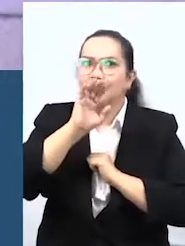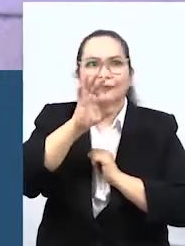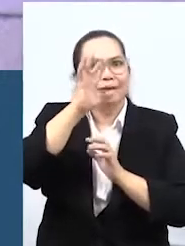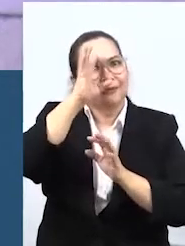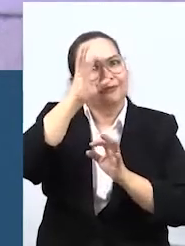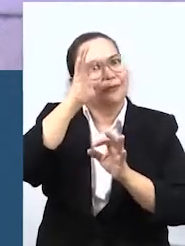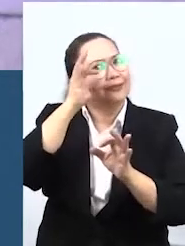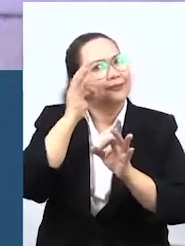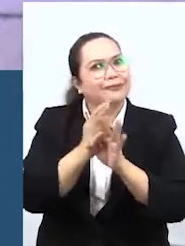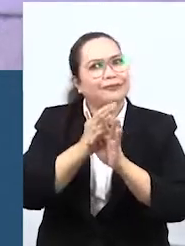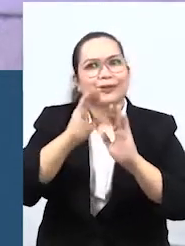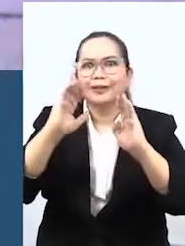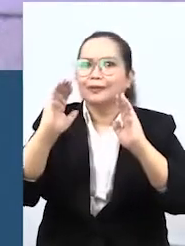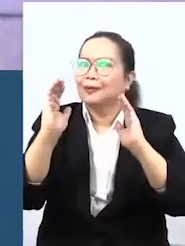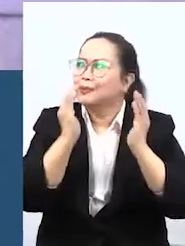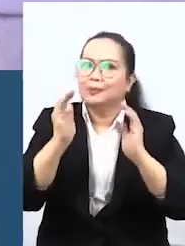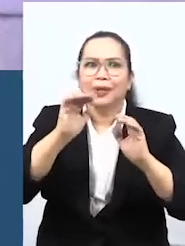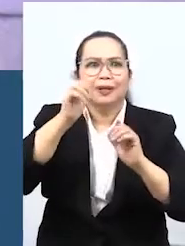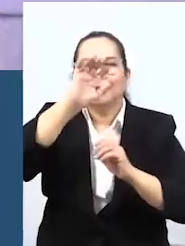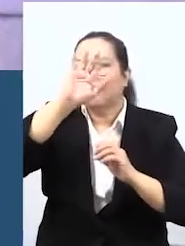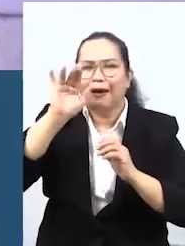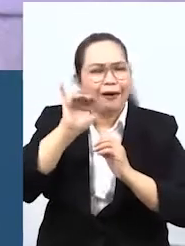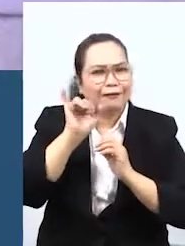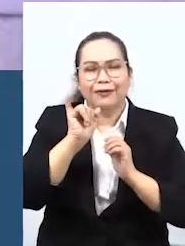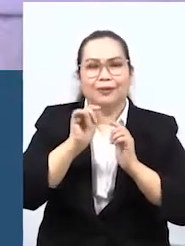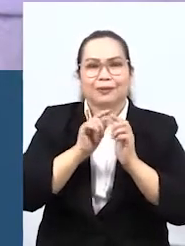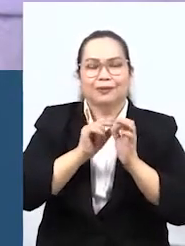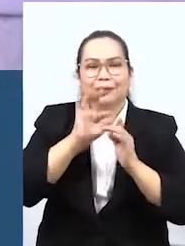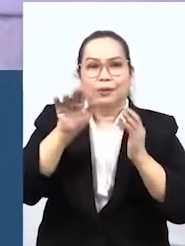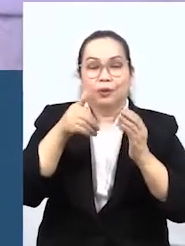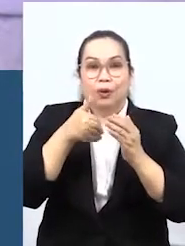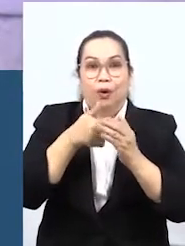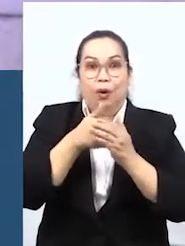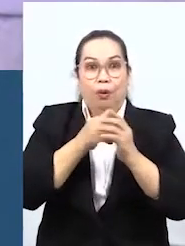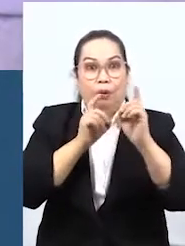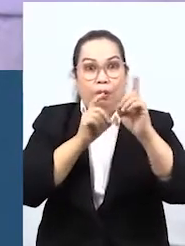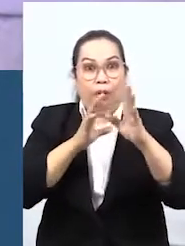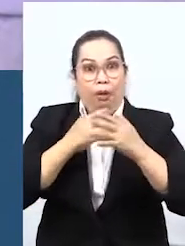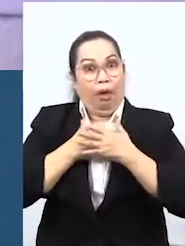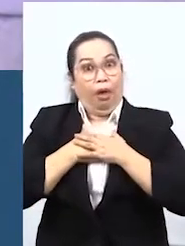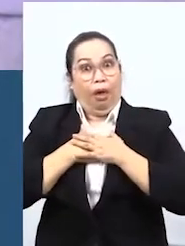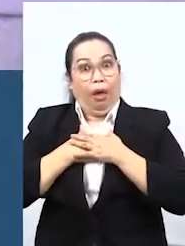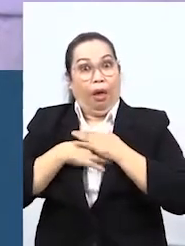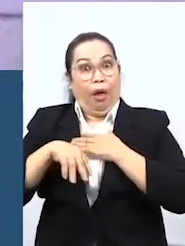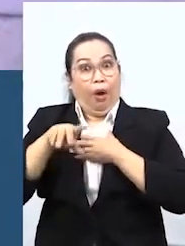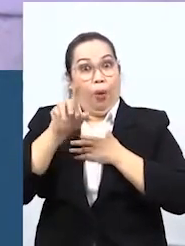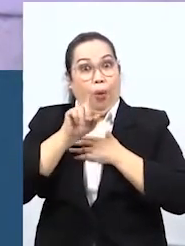Faith like this ever and all the male Disciples were